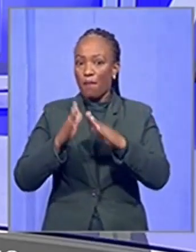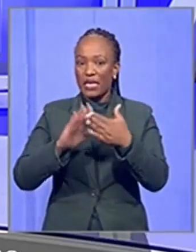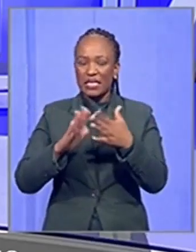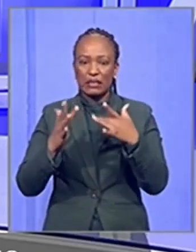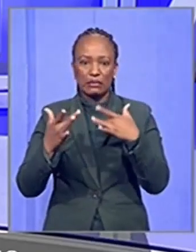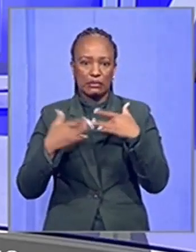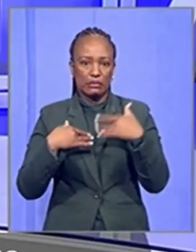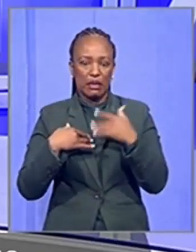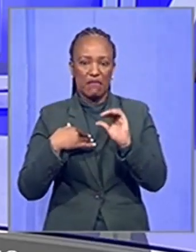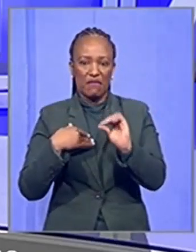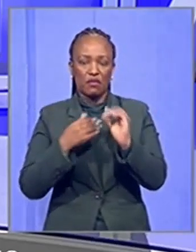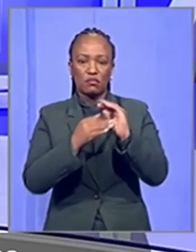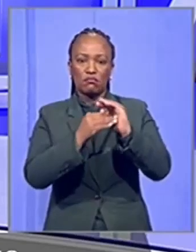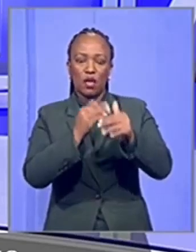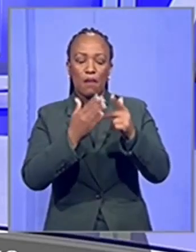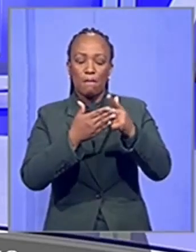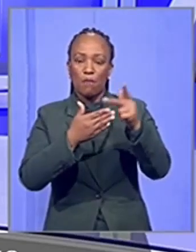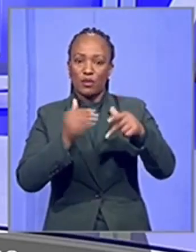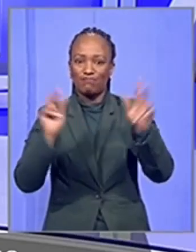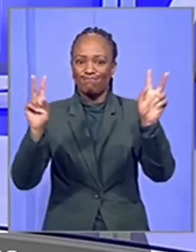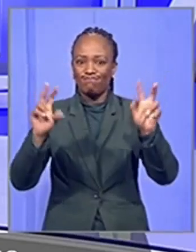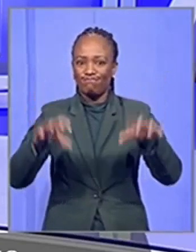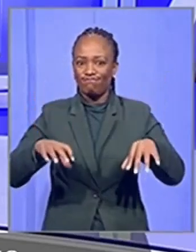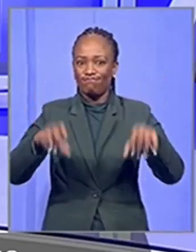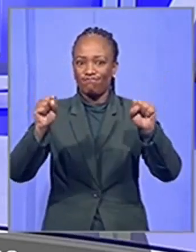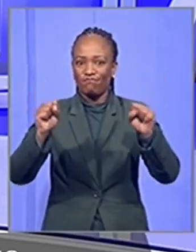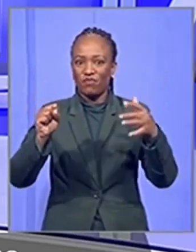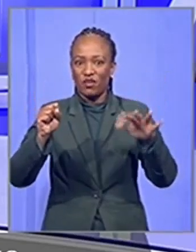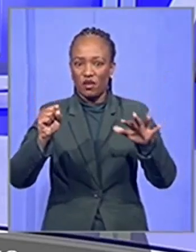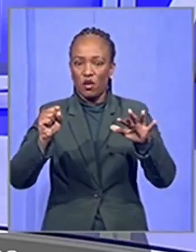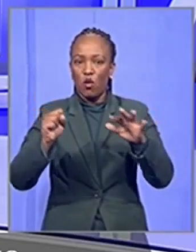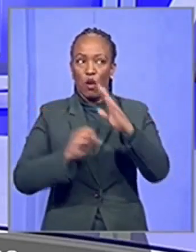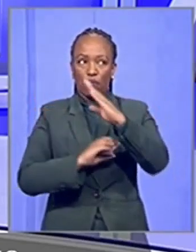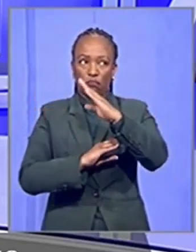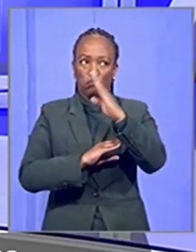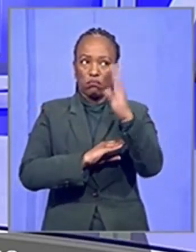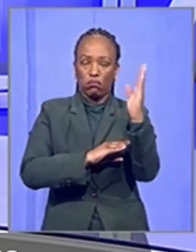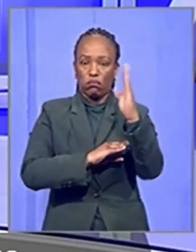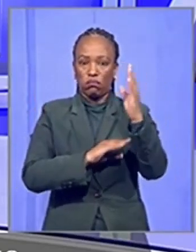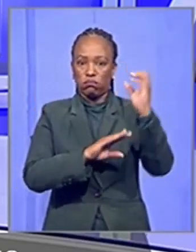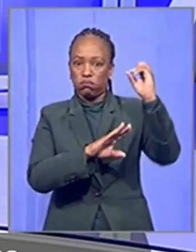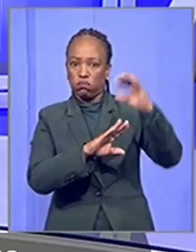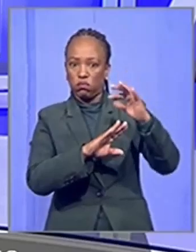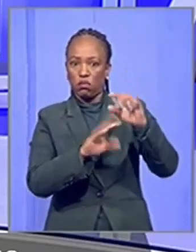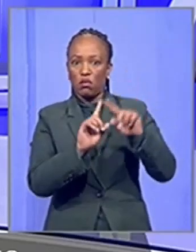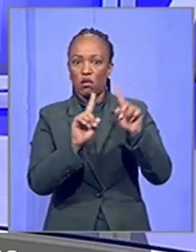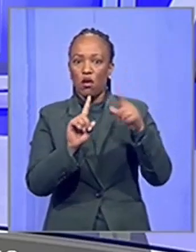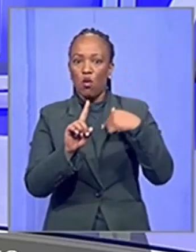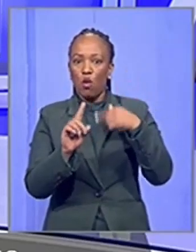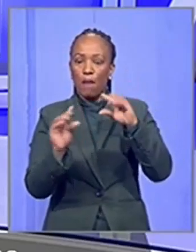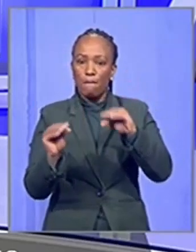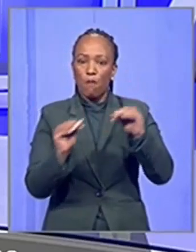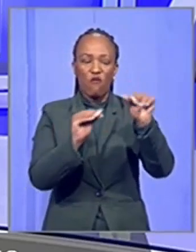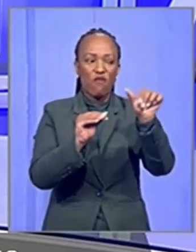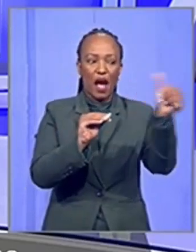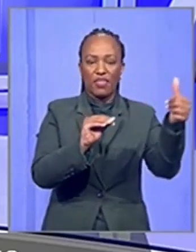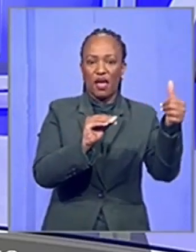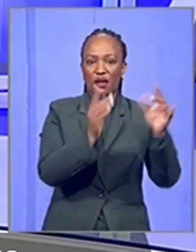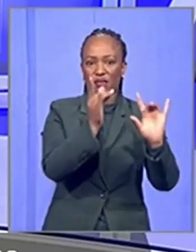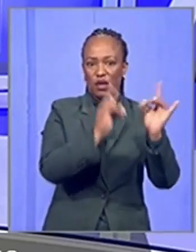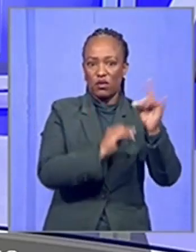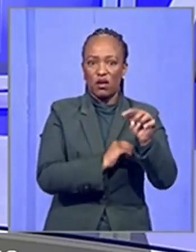go sireletsa projeke ya motlakase o fetlhiwang ka marang a letsatsi gore e se fudusediwe kwa toropong e gaufi ya